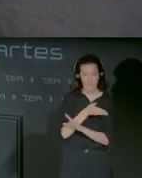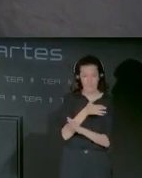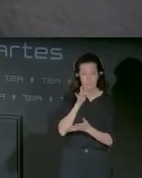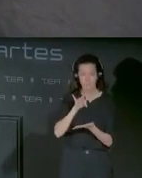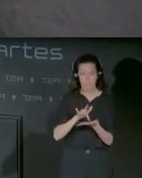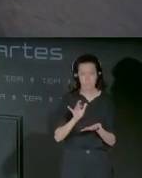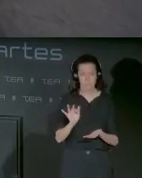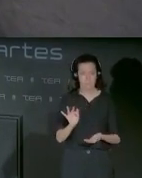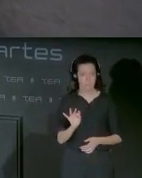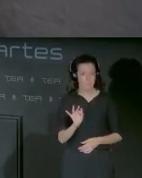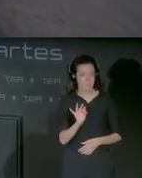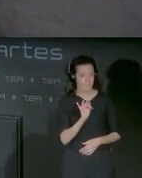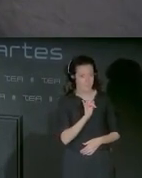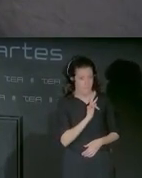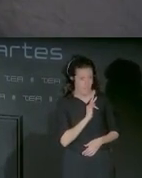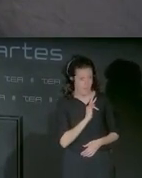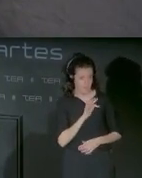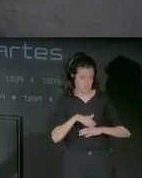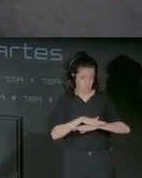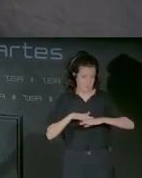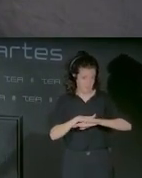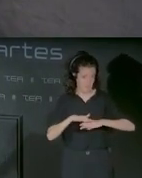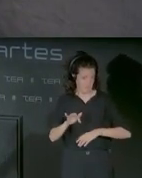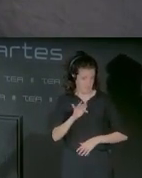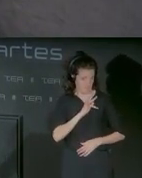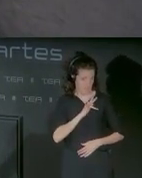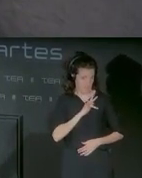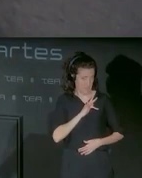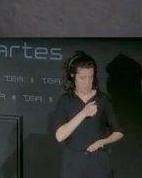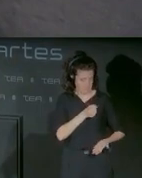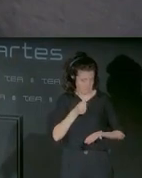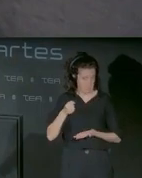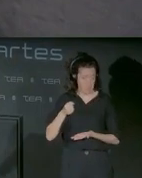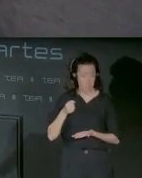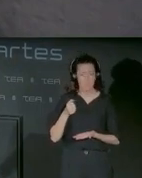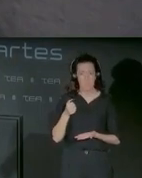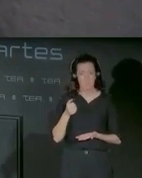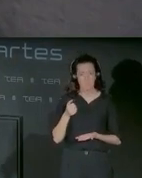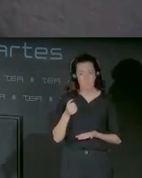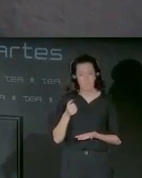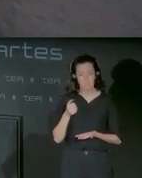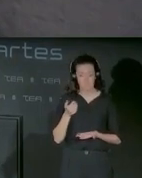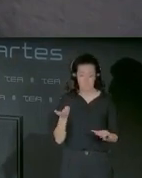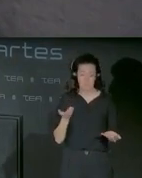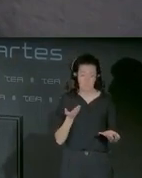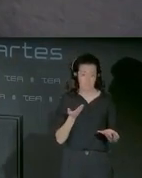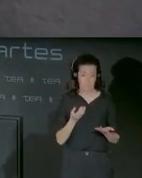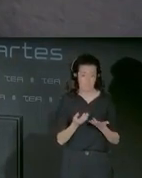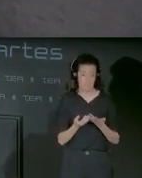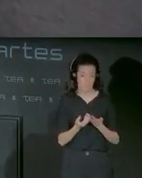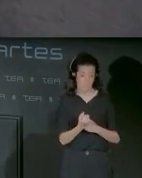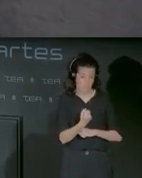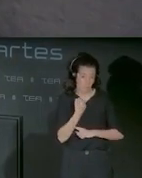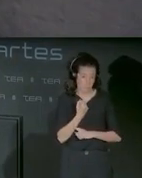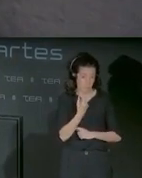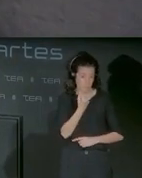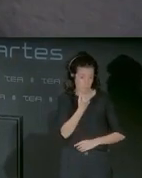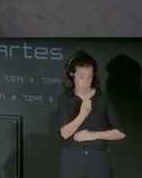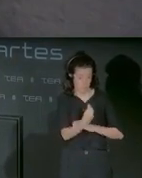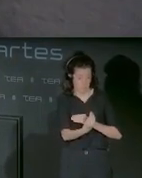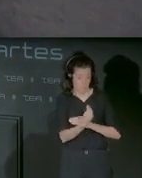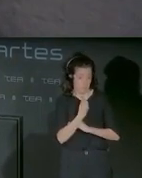And eventually we got support and funds for a video game fund, which